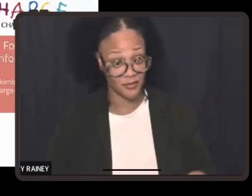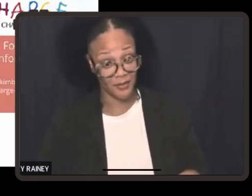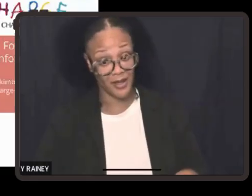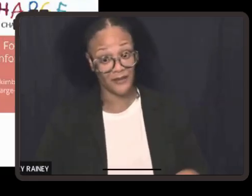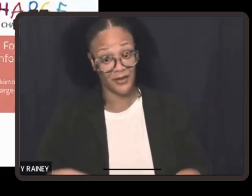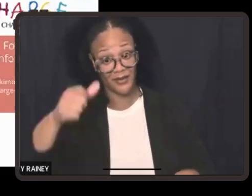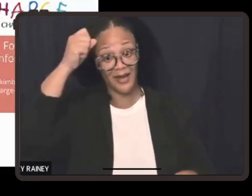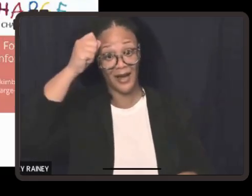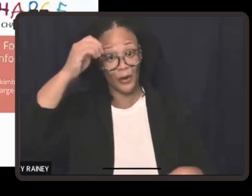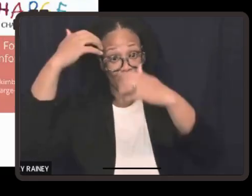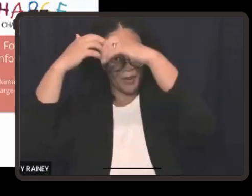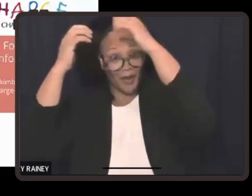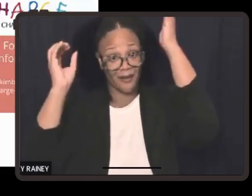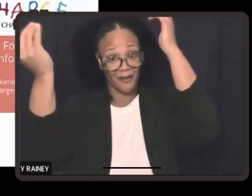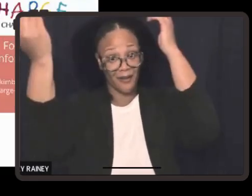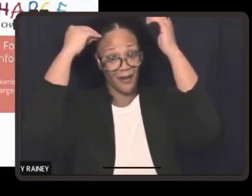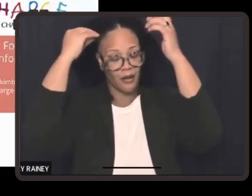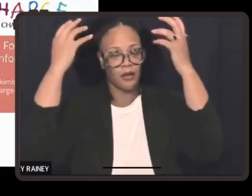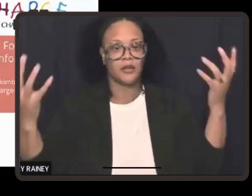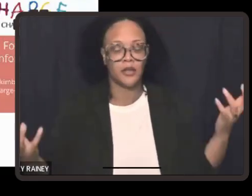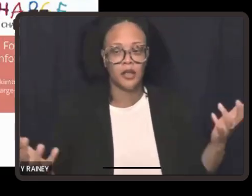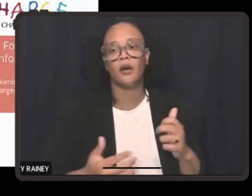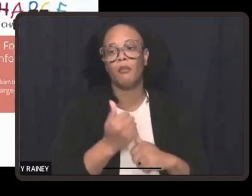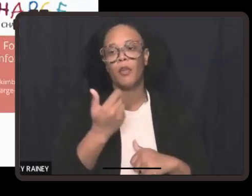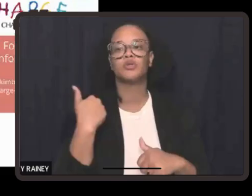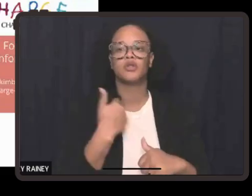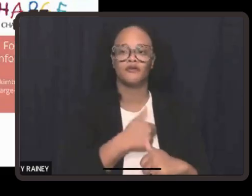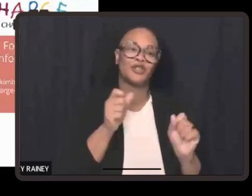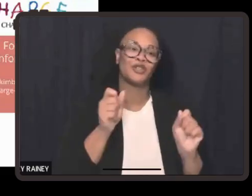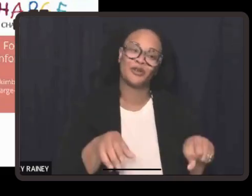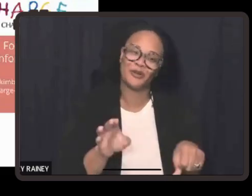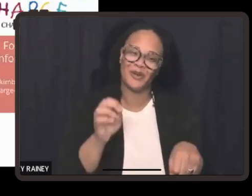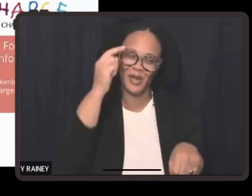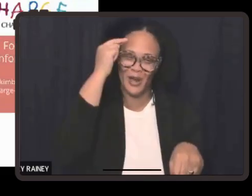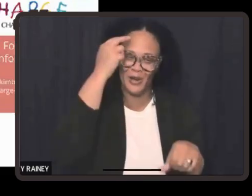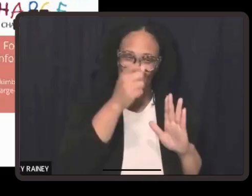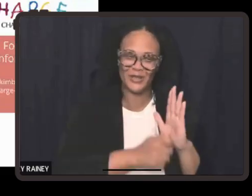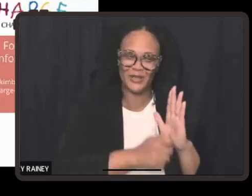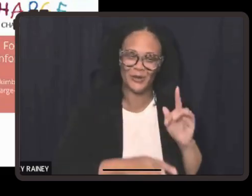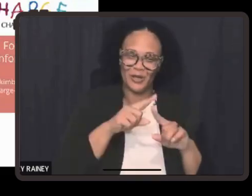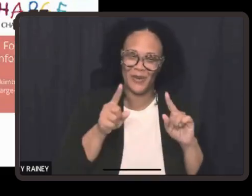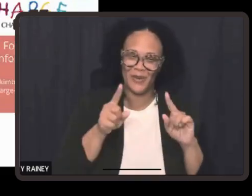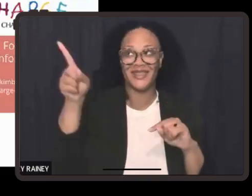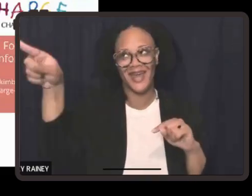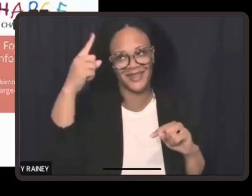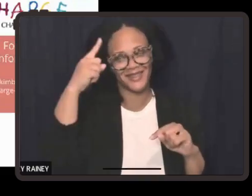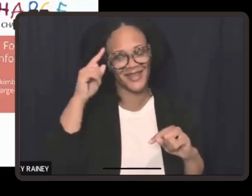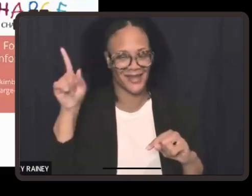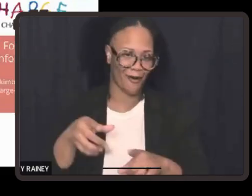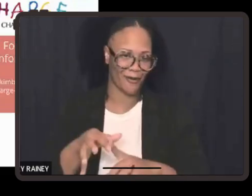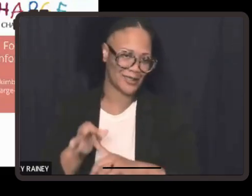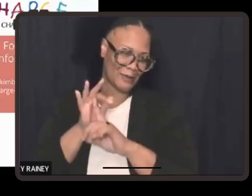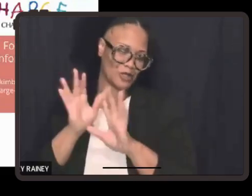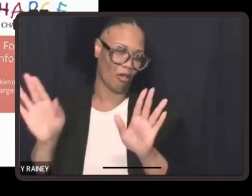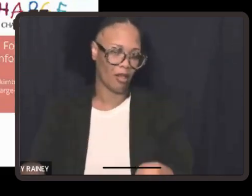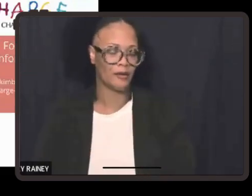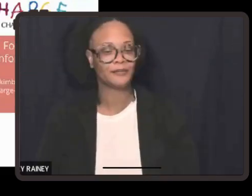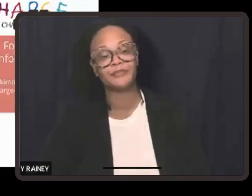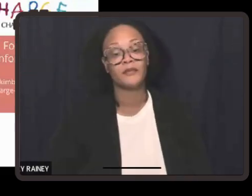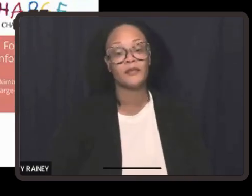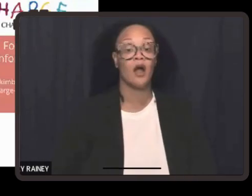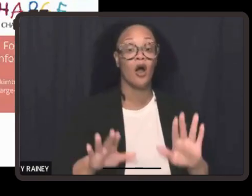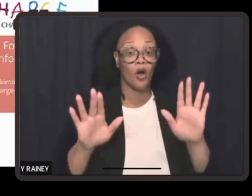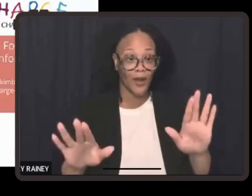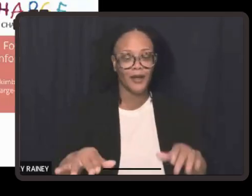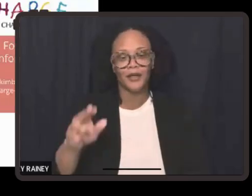does. It's actually, most of us could be a neurosurgeon. Actually, they just think they're special. Okay, but neurosurgery, we want the neurosurgeons